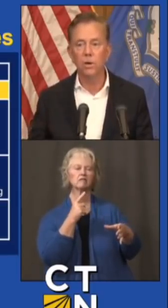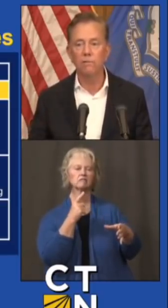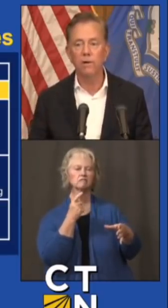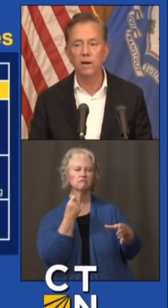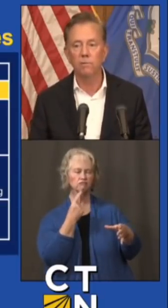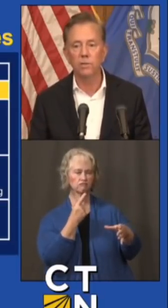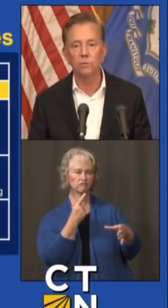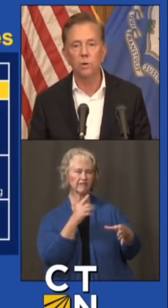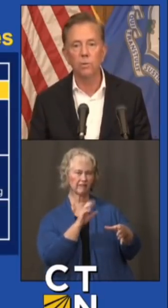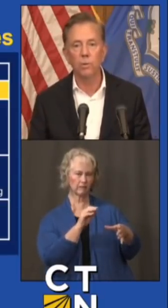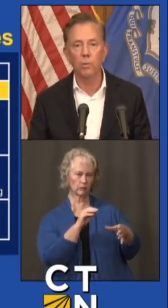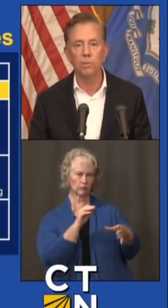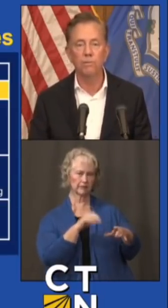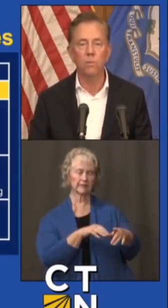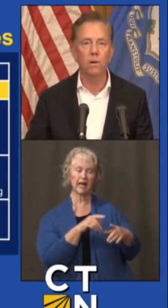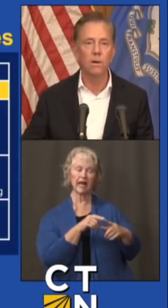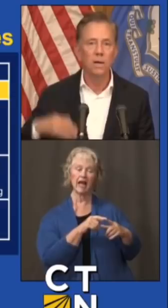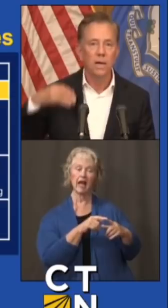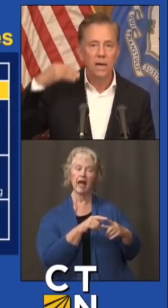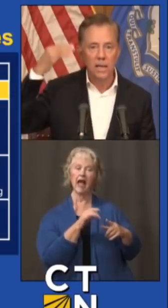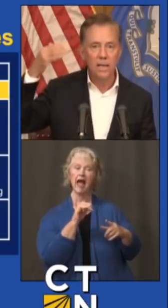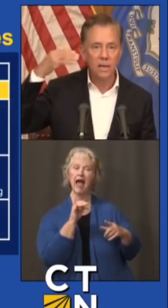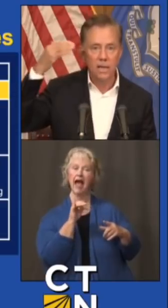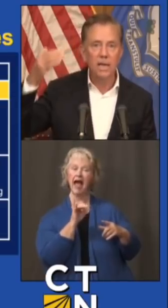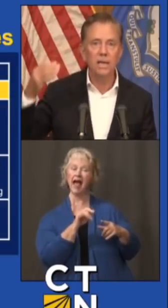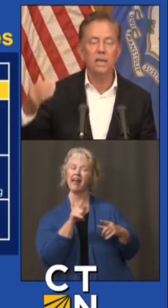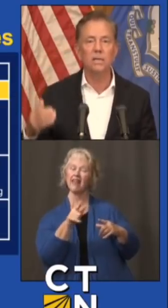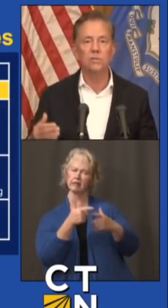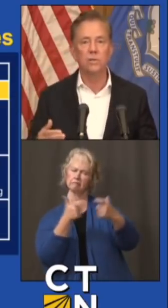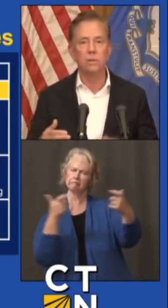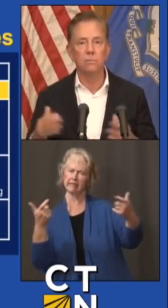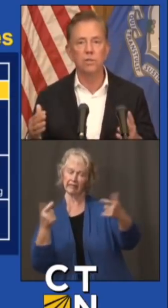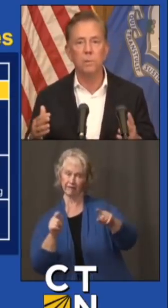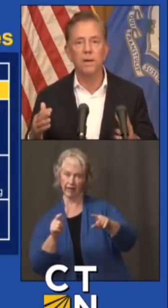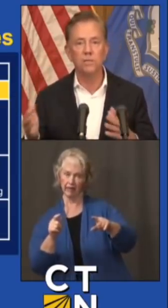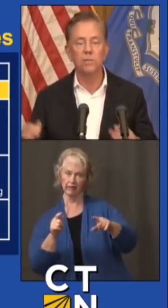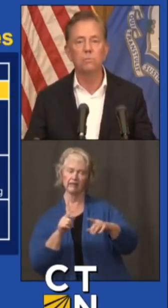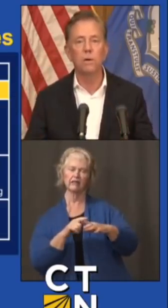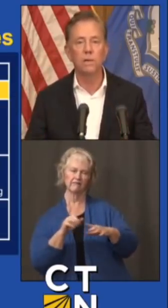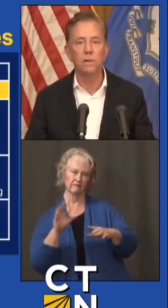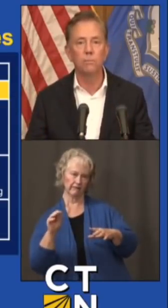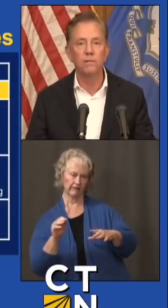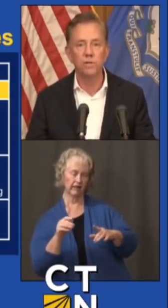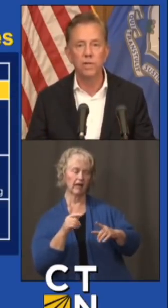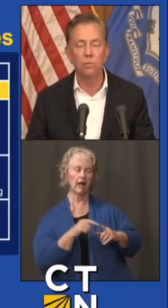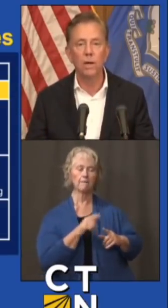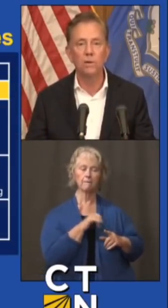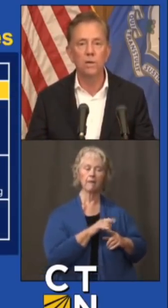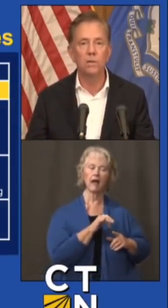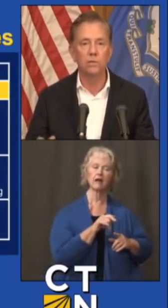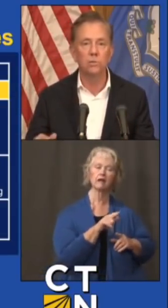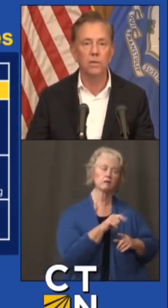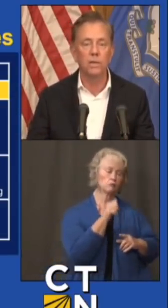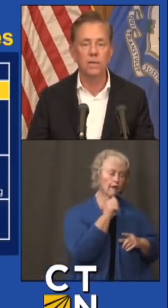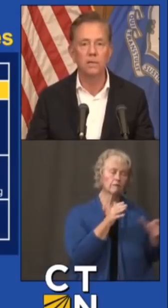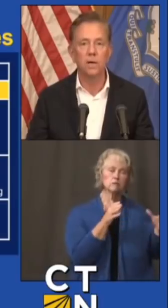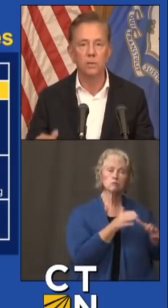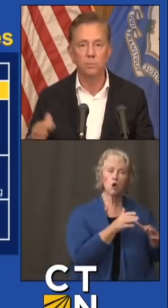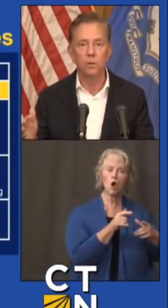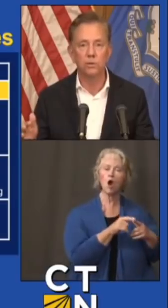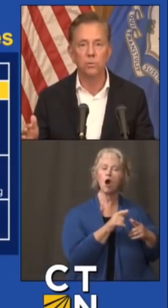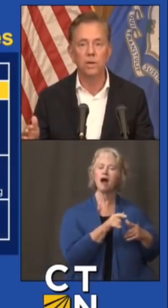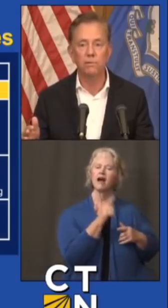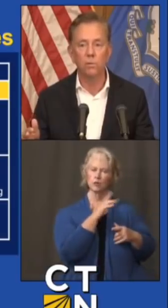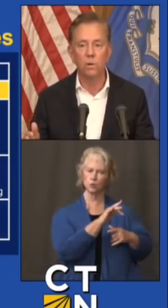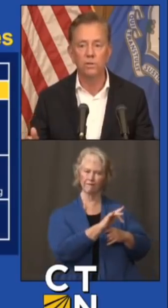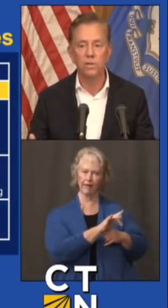at 25, which is where we were before. And that, again, is a response to what we've seen around the country, and Dr.